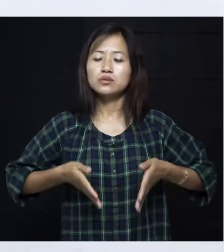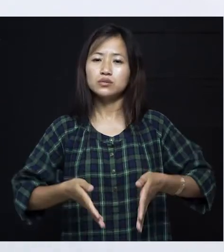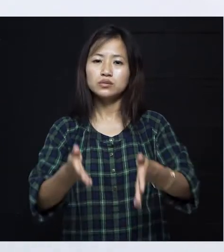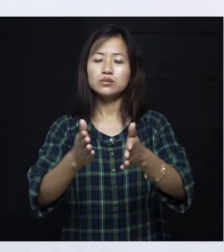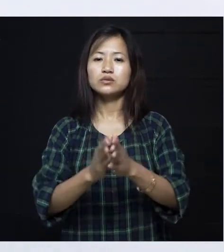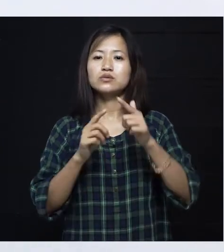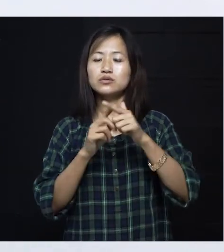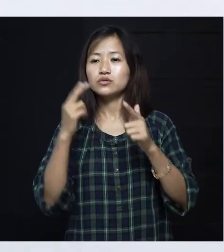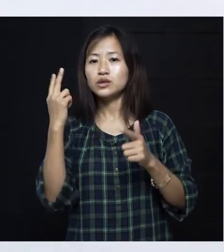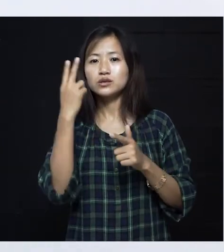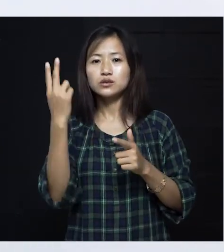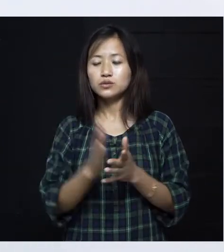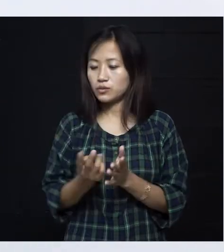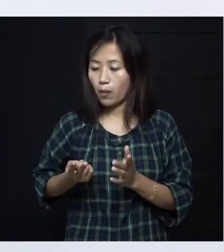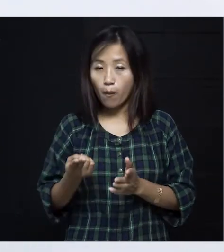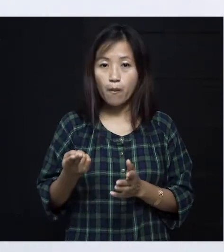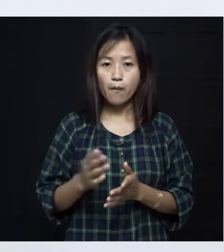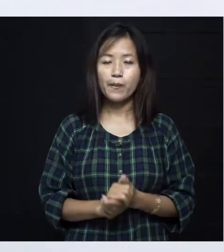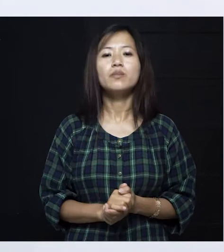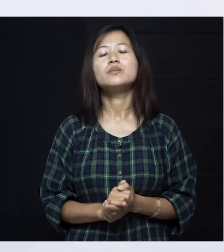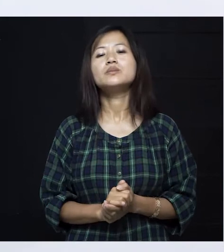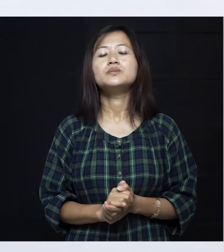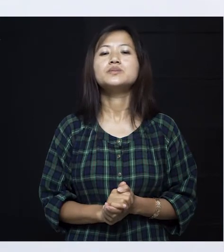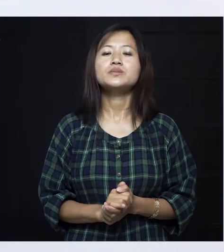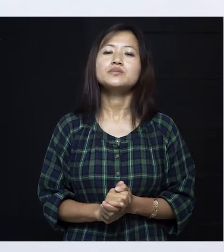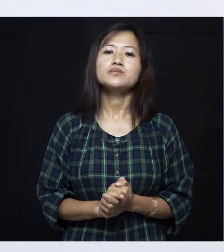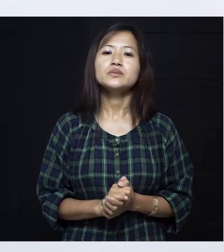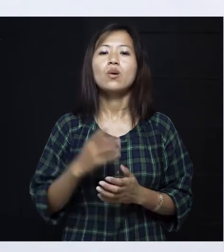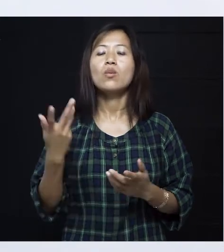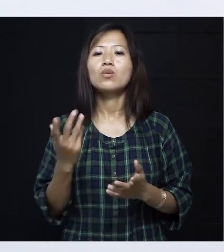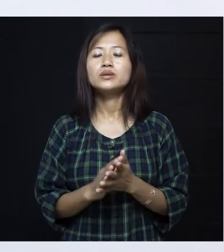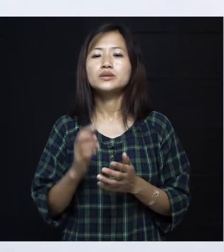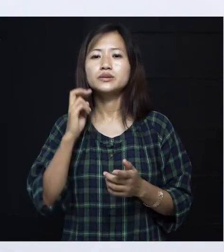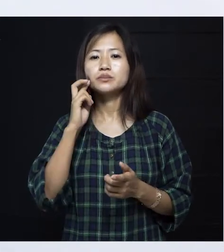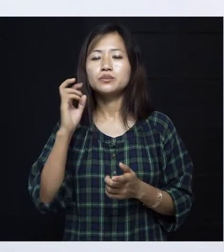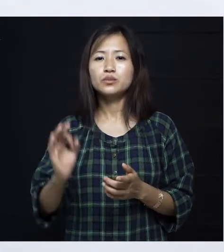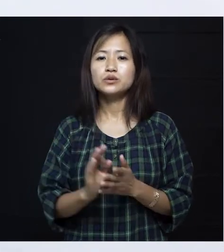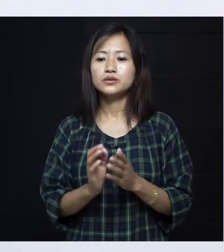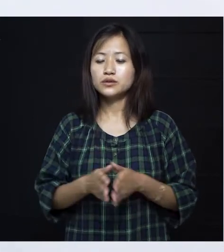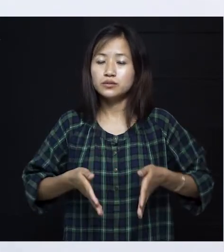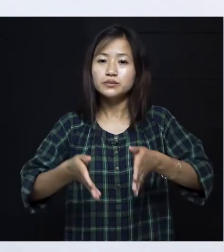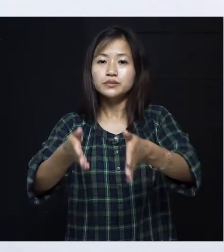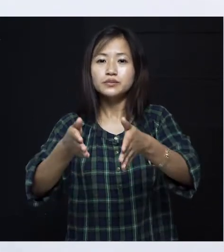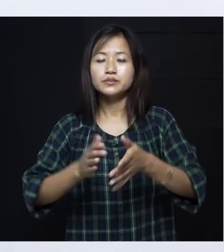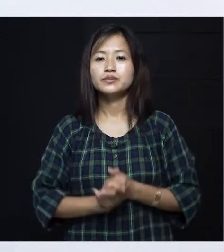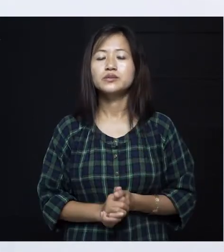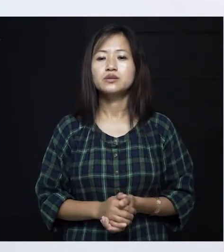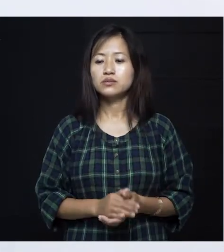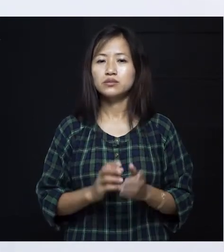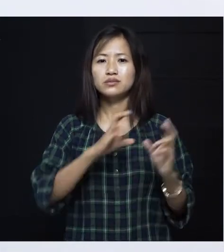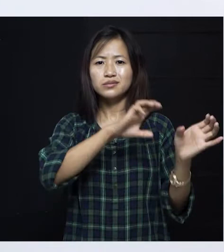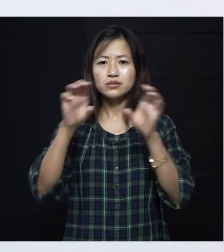road transport. What is the importance, or what important is the road, or what regarding